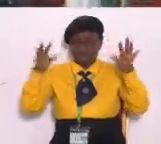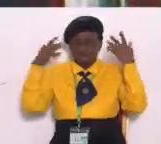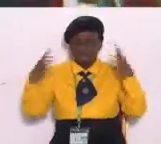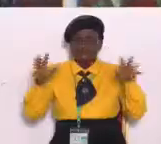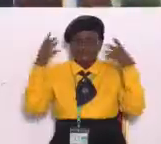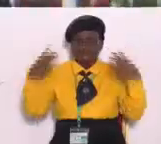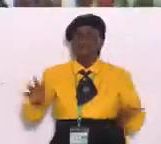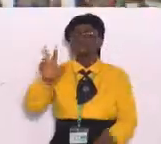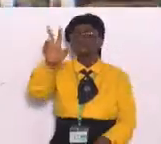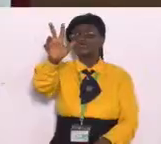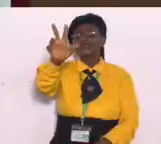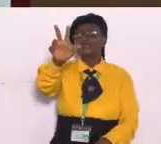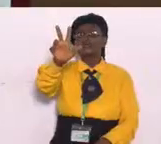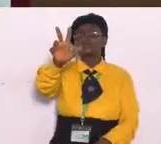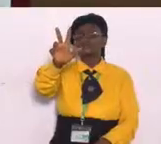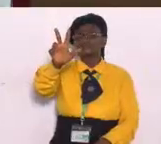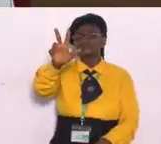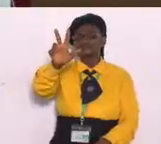3.